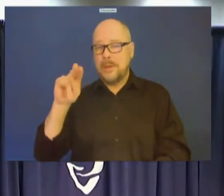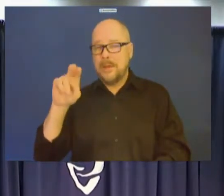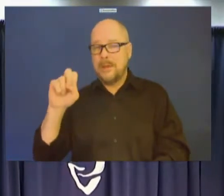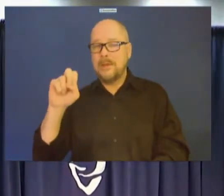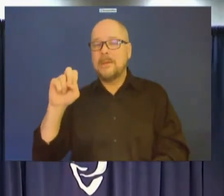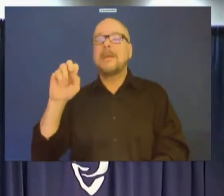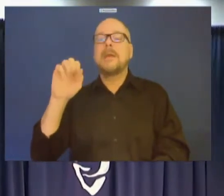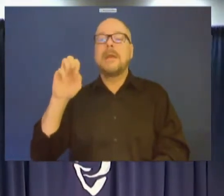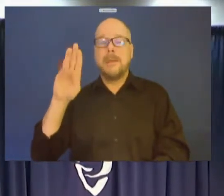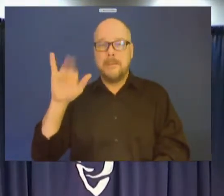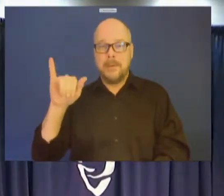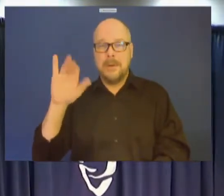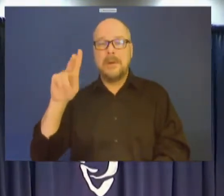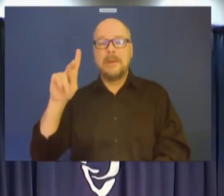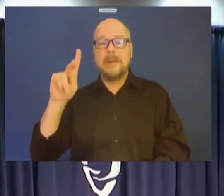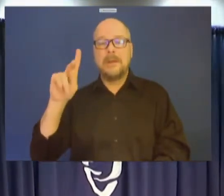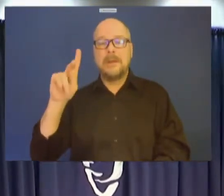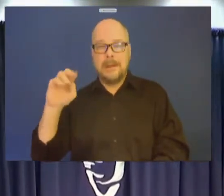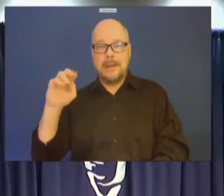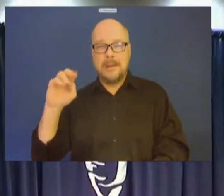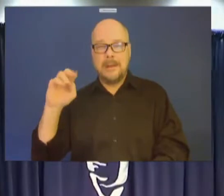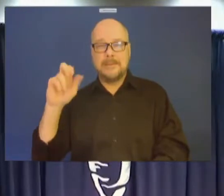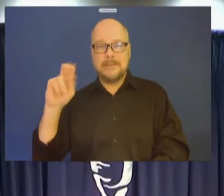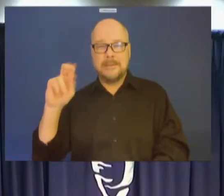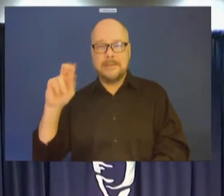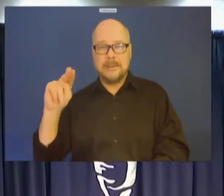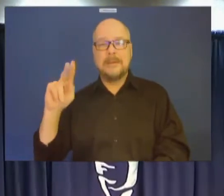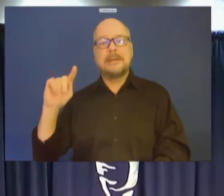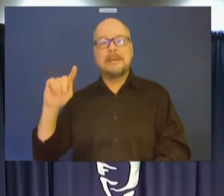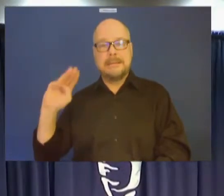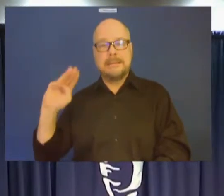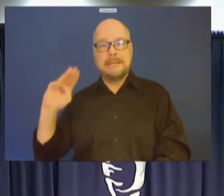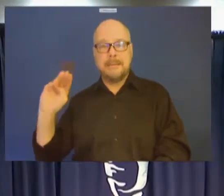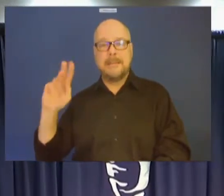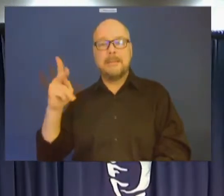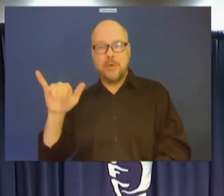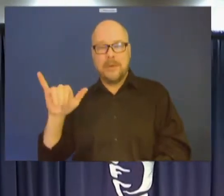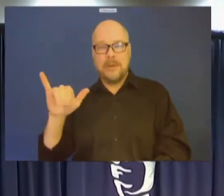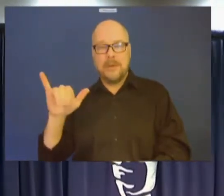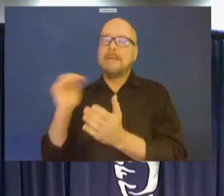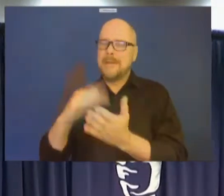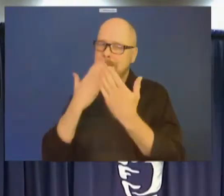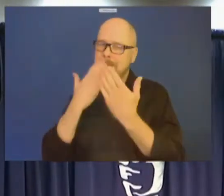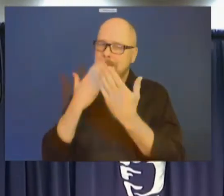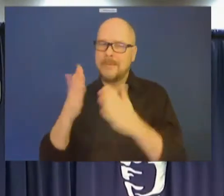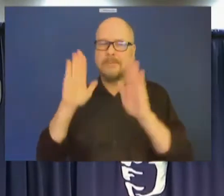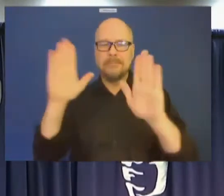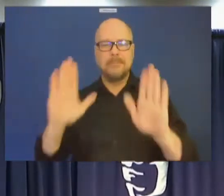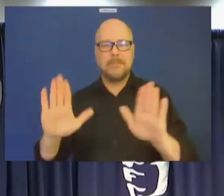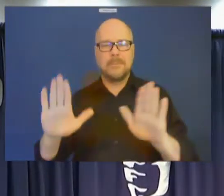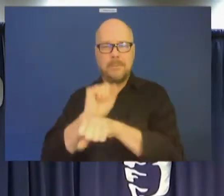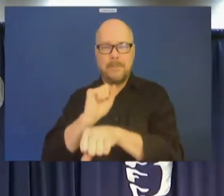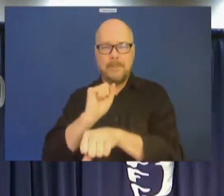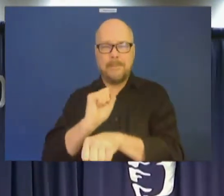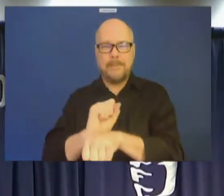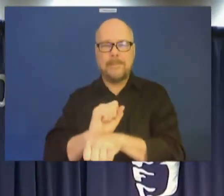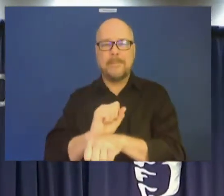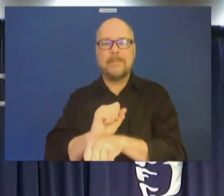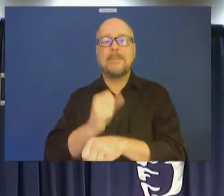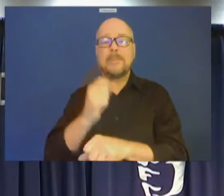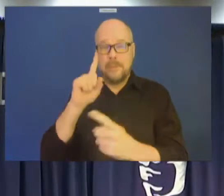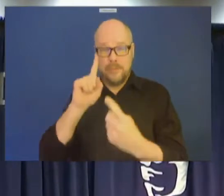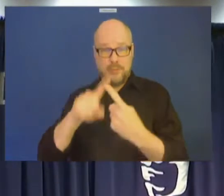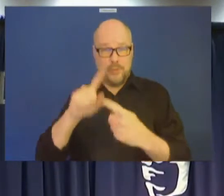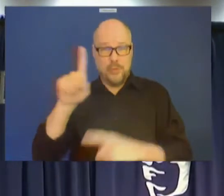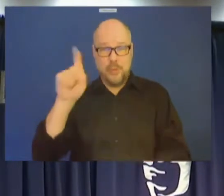Anderson, and Tim Purdy, I'd like to thank you for another outstanding job. To the 185th Recruit Class,